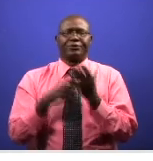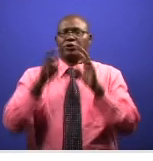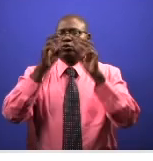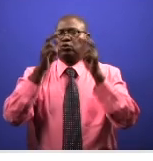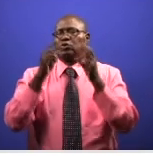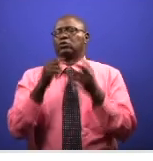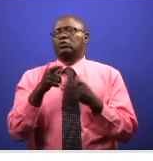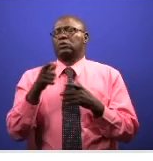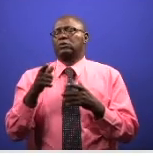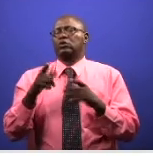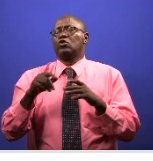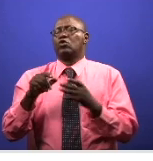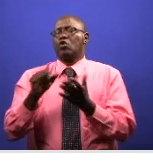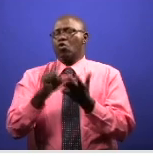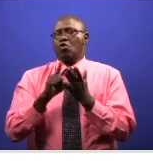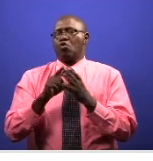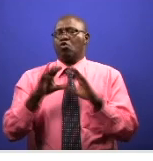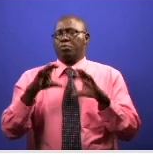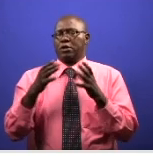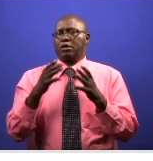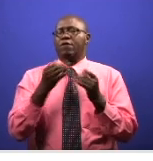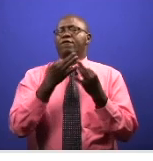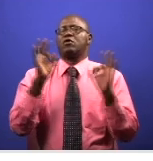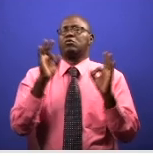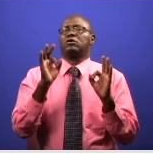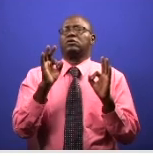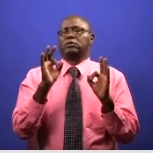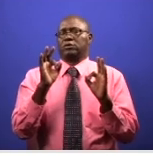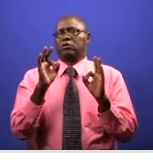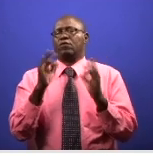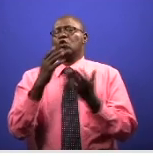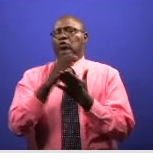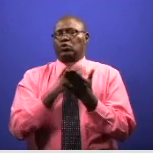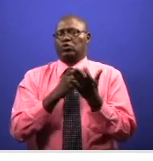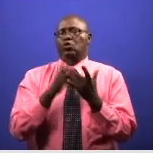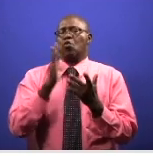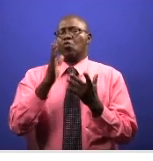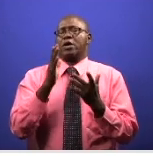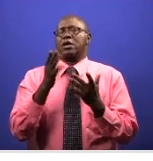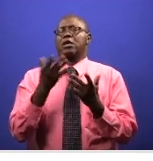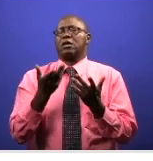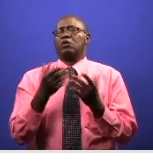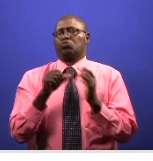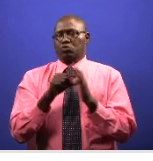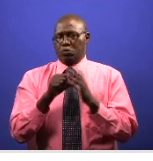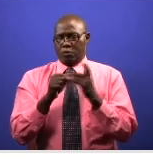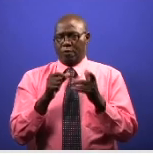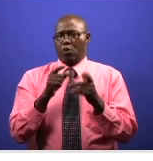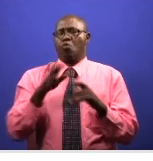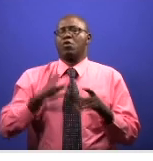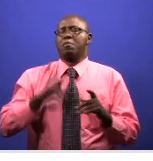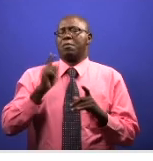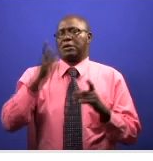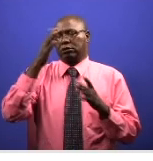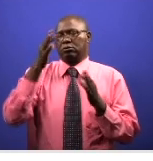communities, freedom of expression in the Constitution will be infringed. Indeed, women will have to reconsider